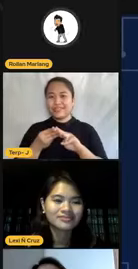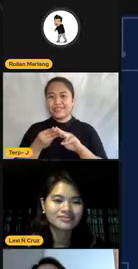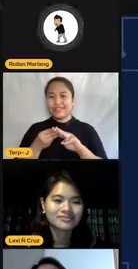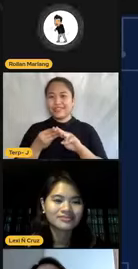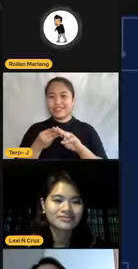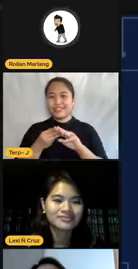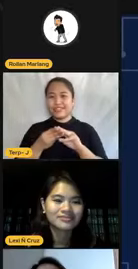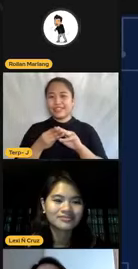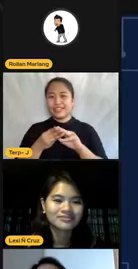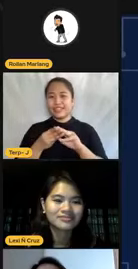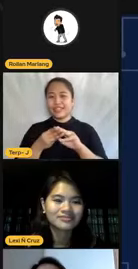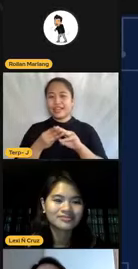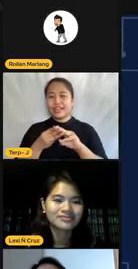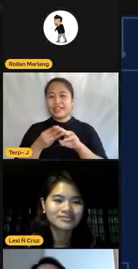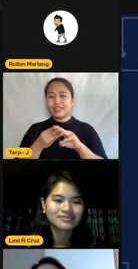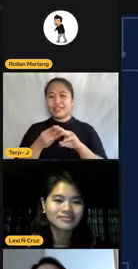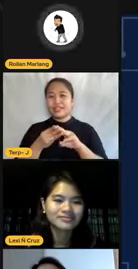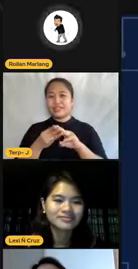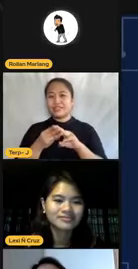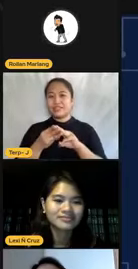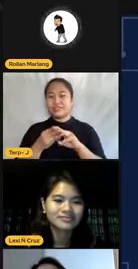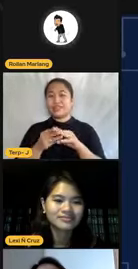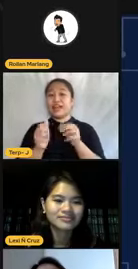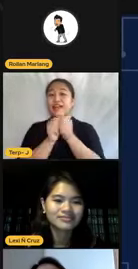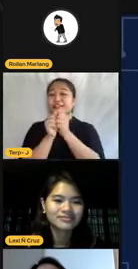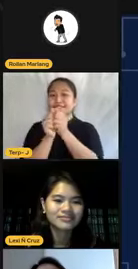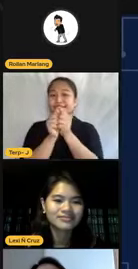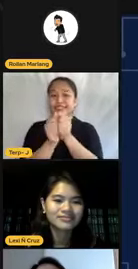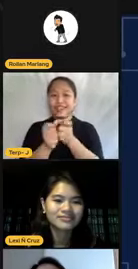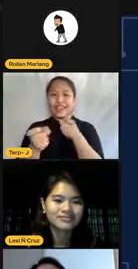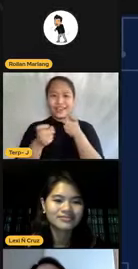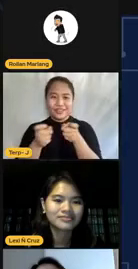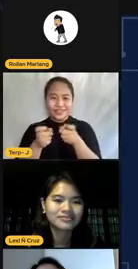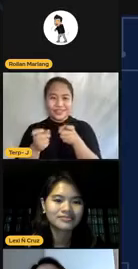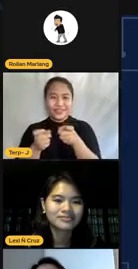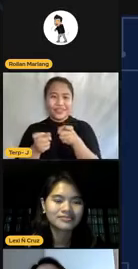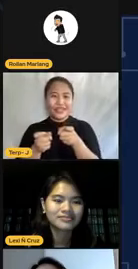chairman of this webinar, Mr. Christian Chan,